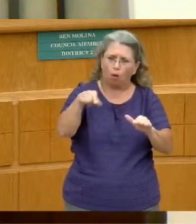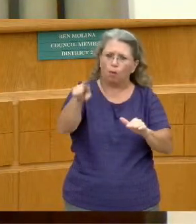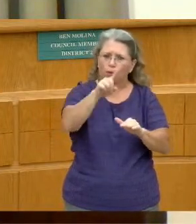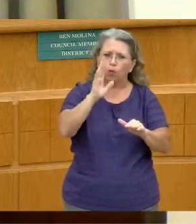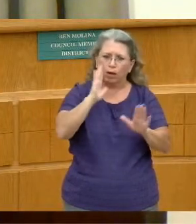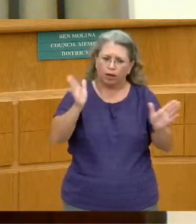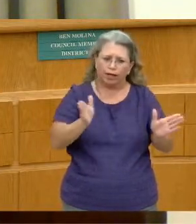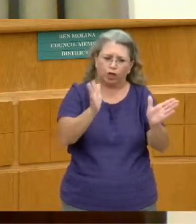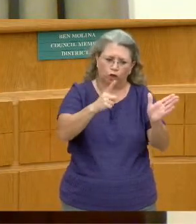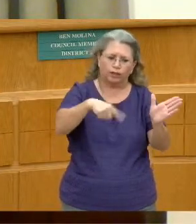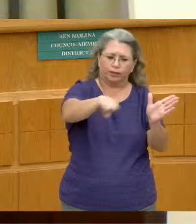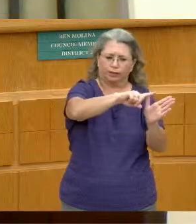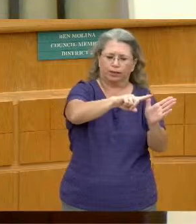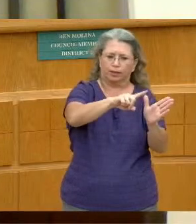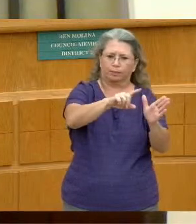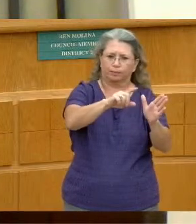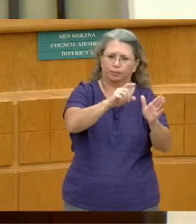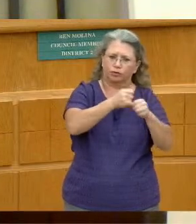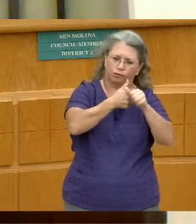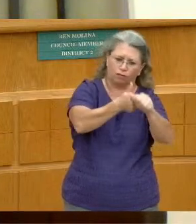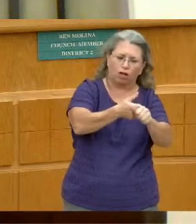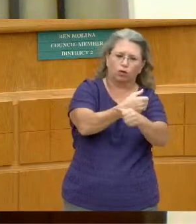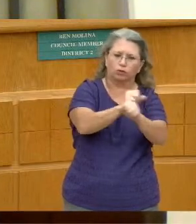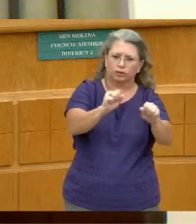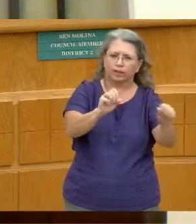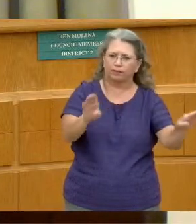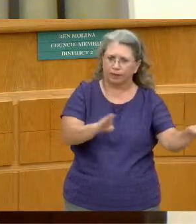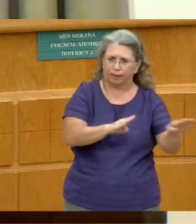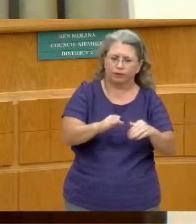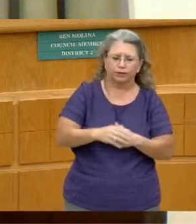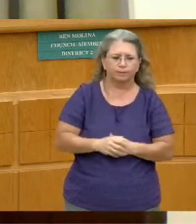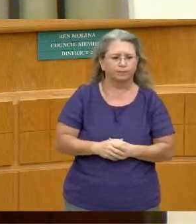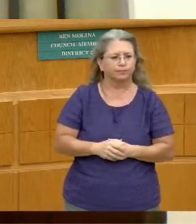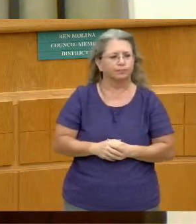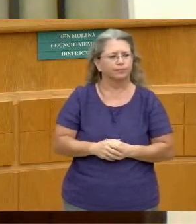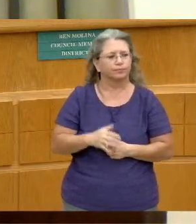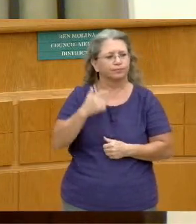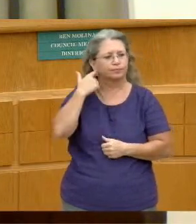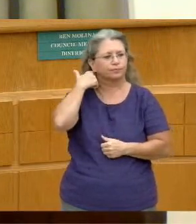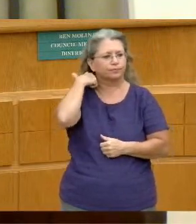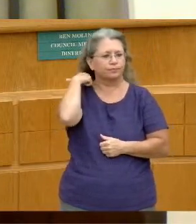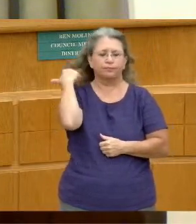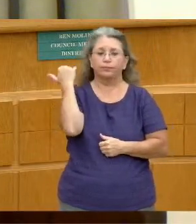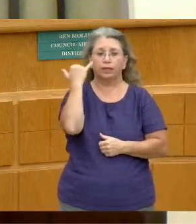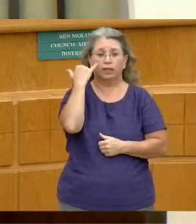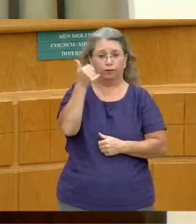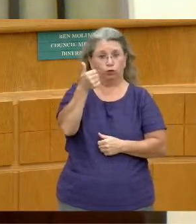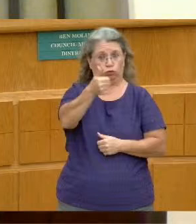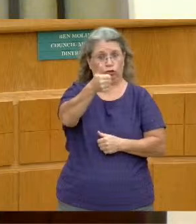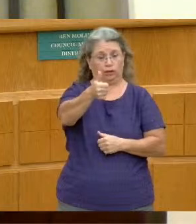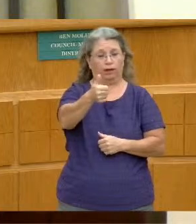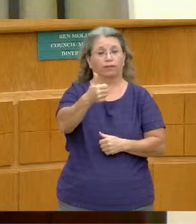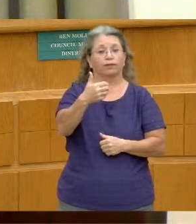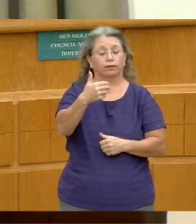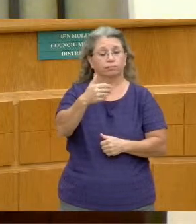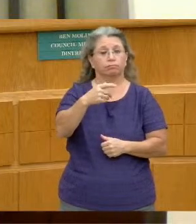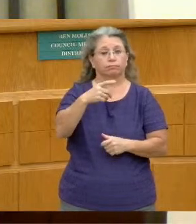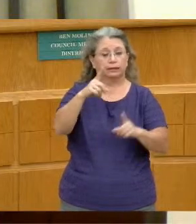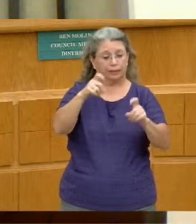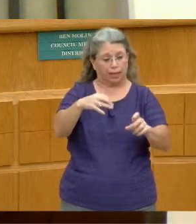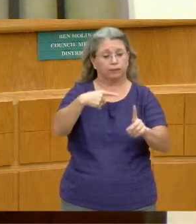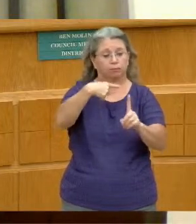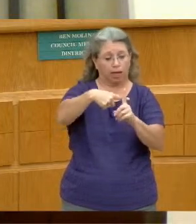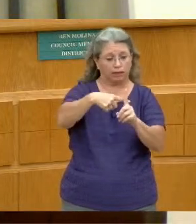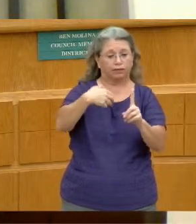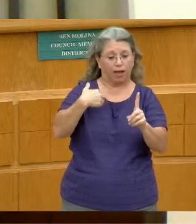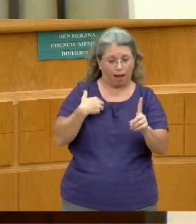them to practice safe behaviors. If you are found to have COVID-19, stay in isolation